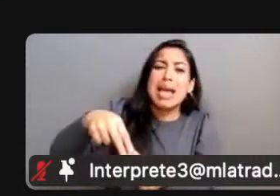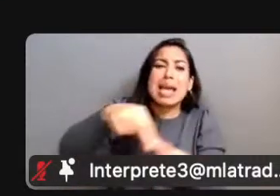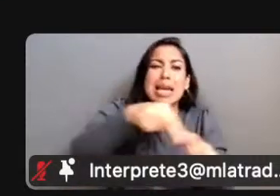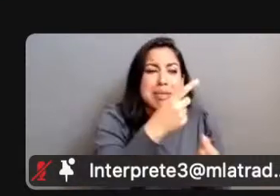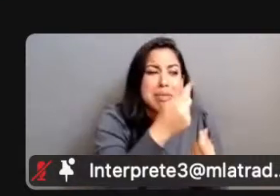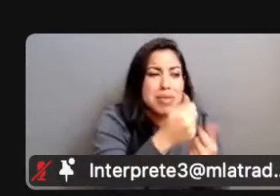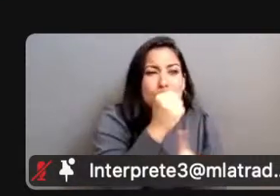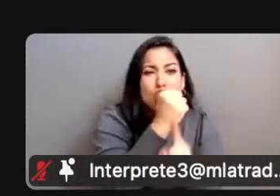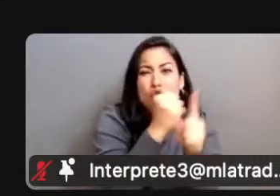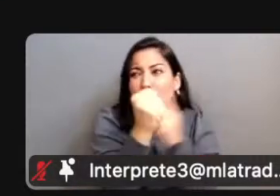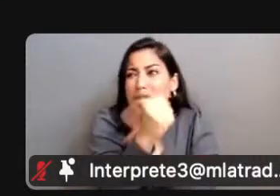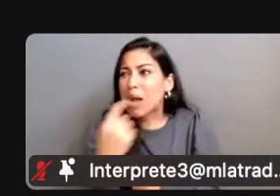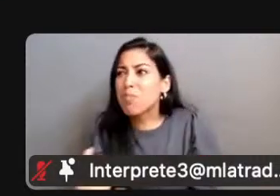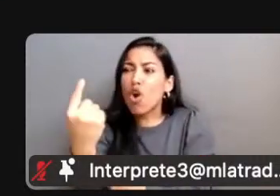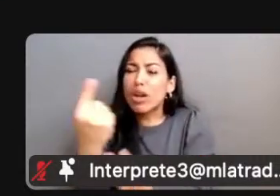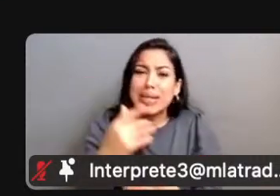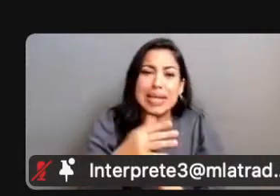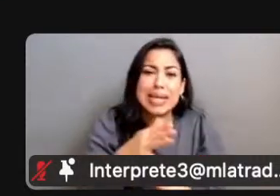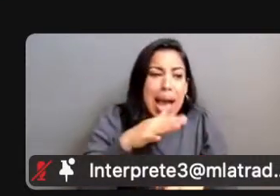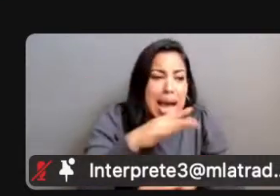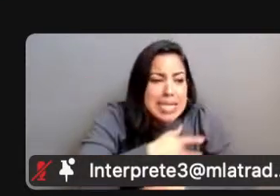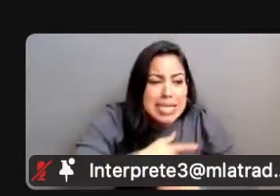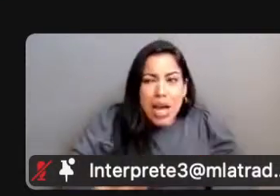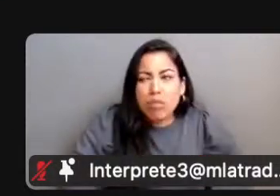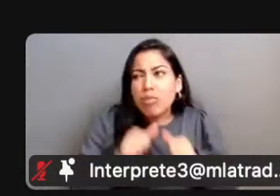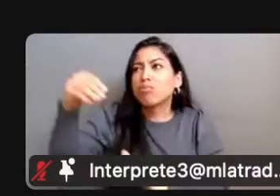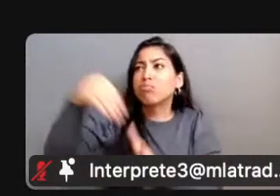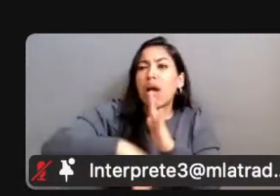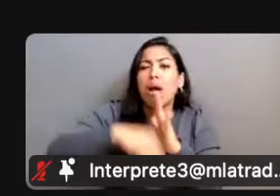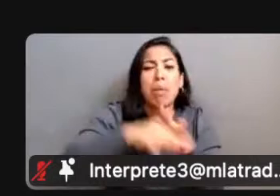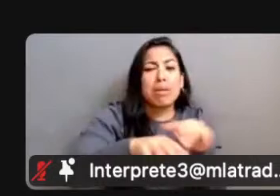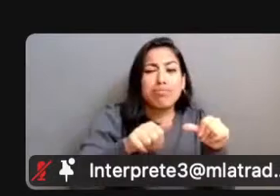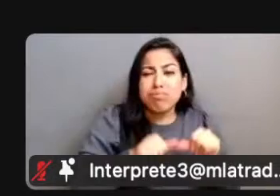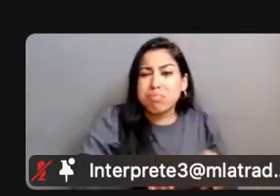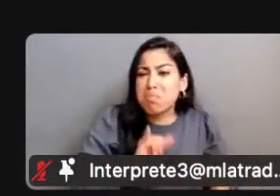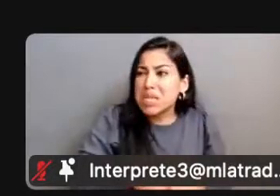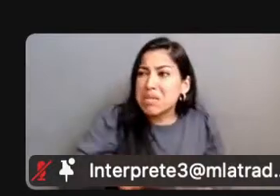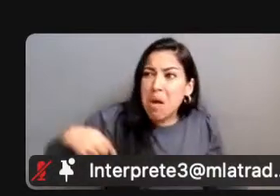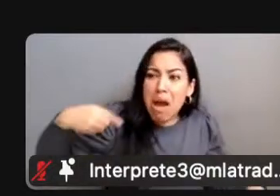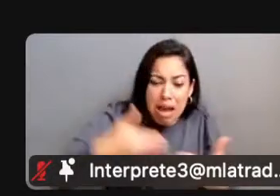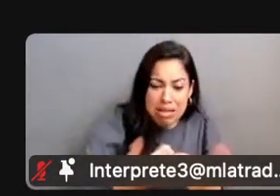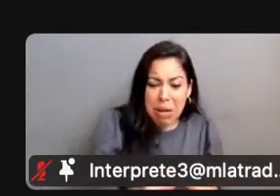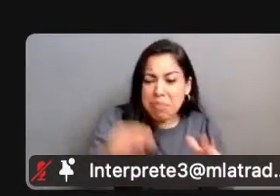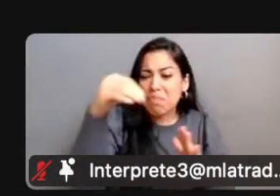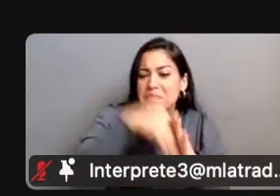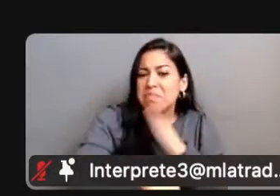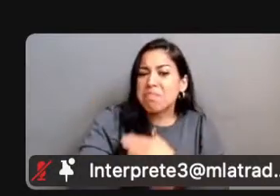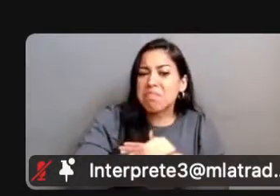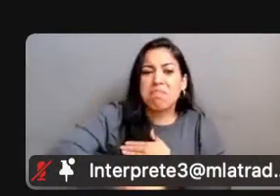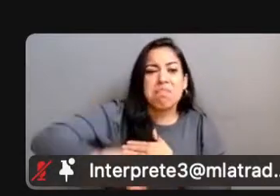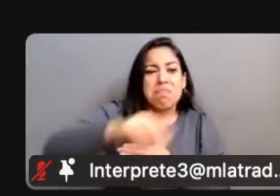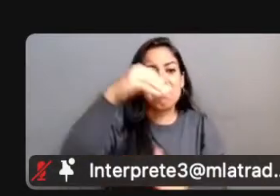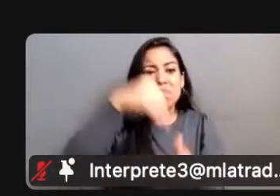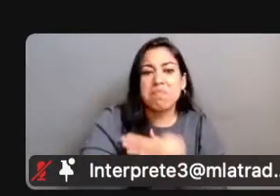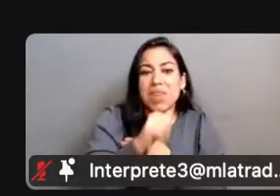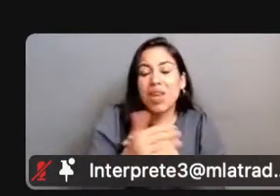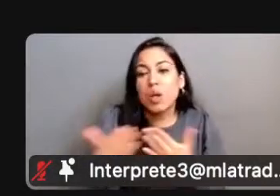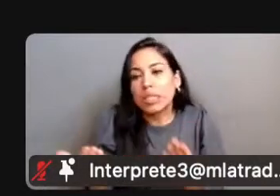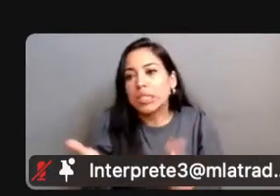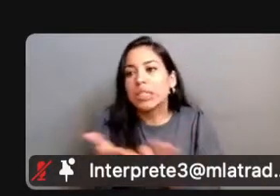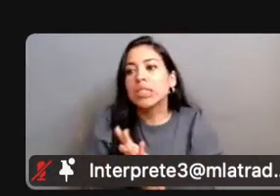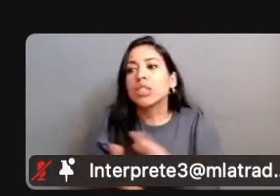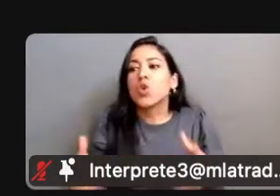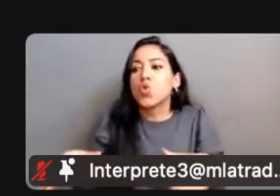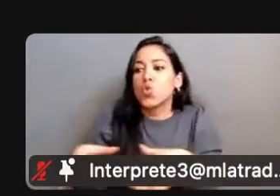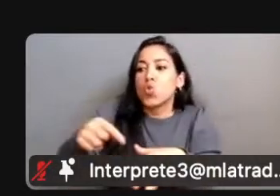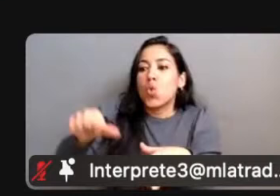a social economic crisis, also health crisis in a permanent manner. We start on the fact that this is one of